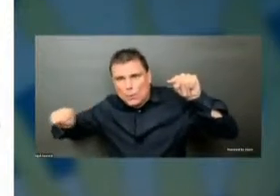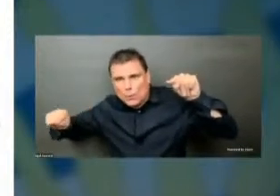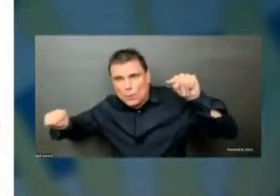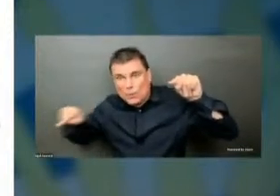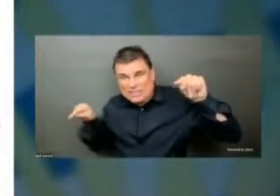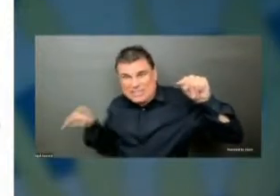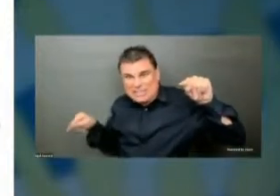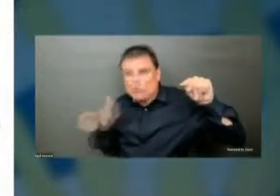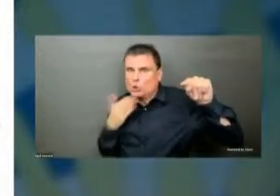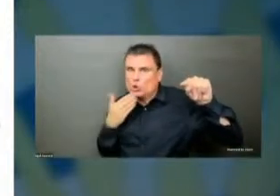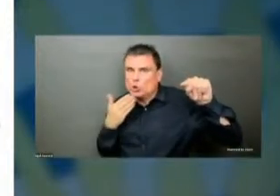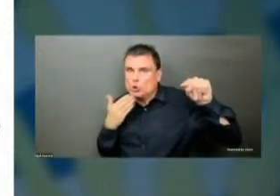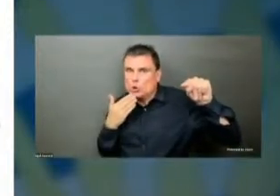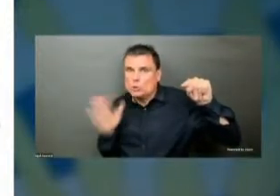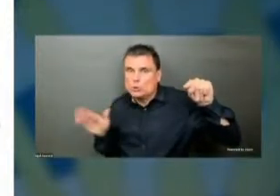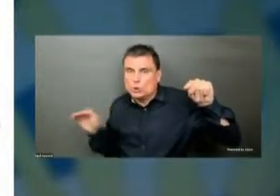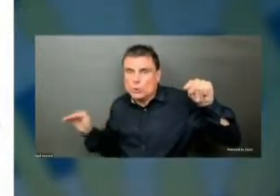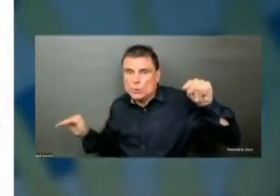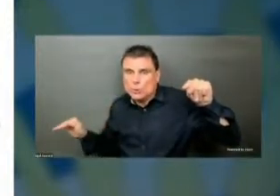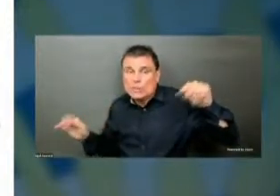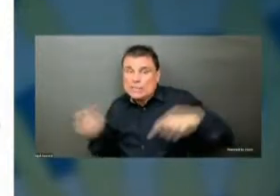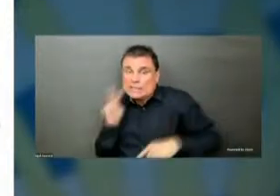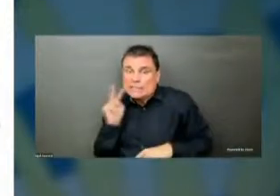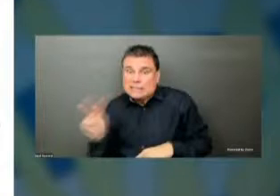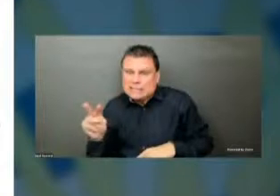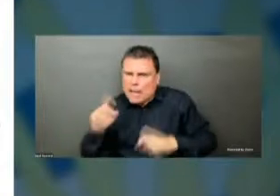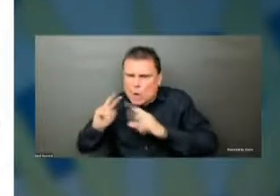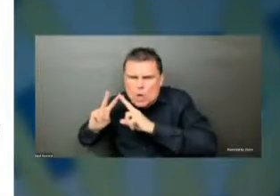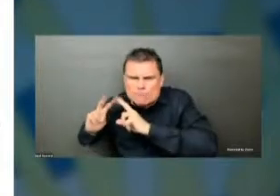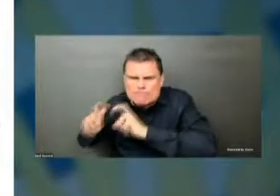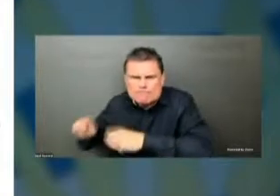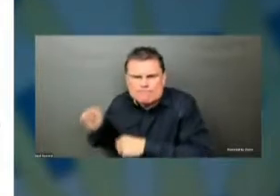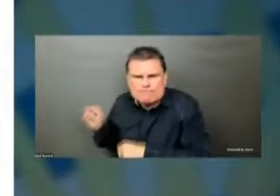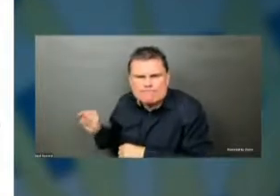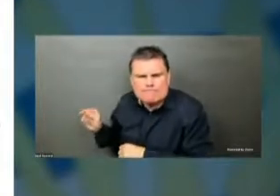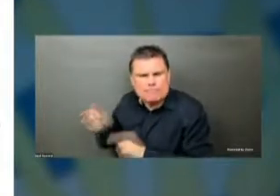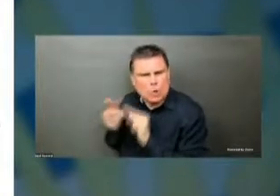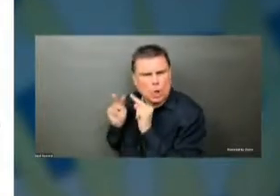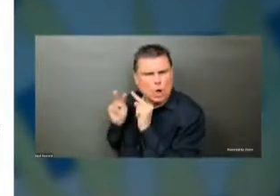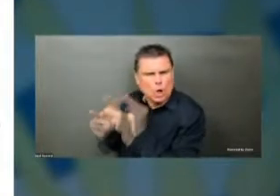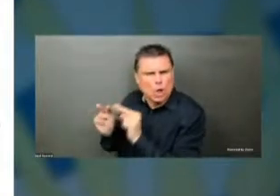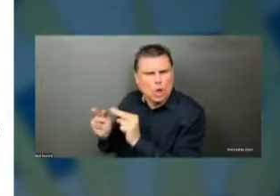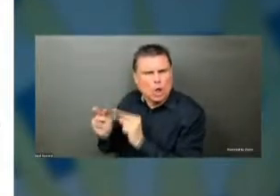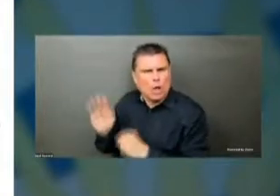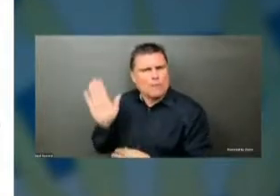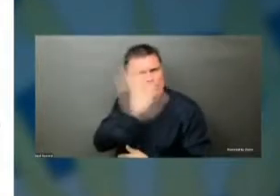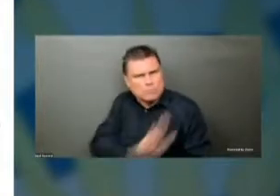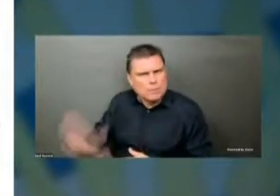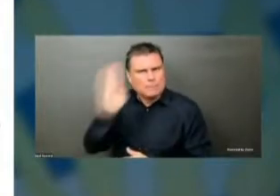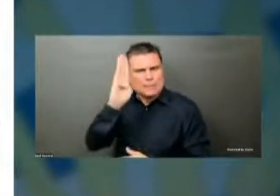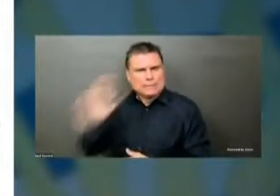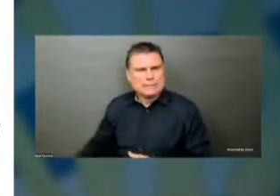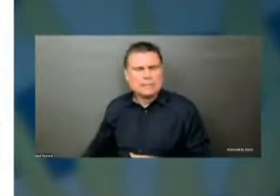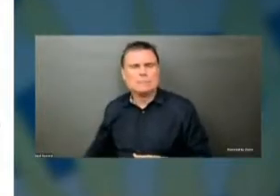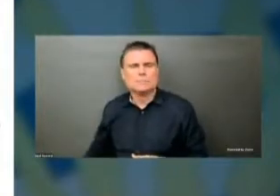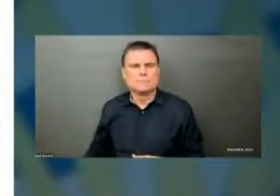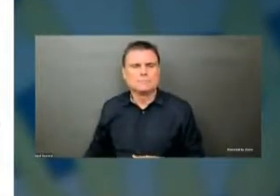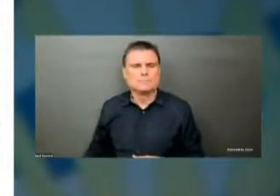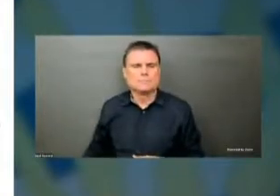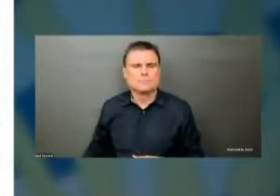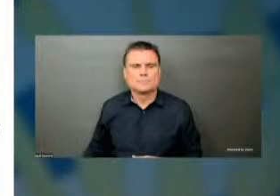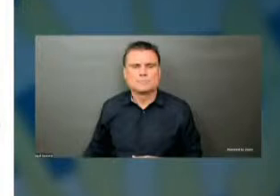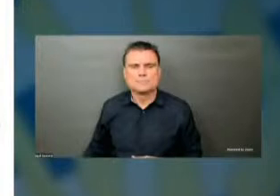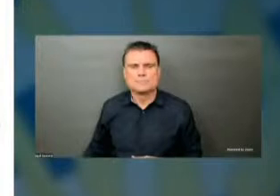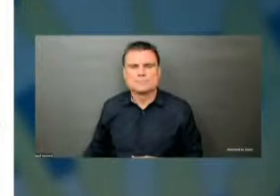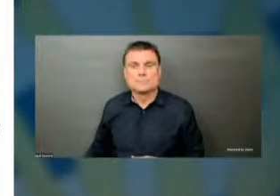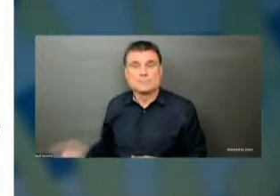granular way across the province. The numbers are more stable. The higher the cases, the higher the